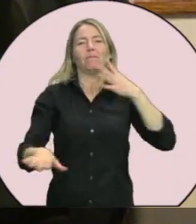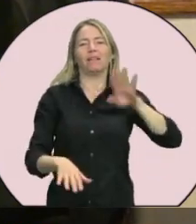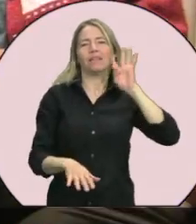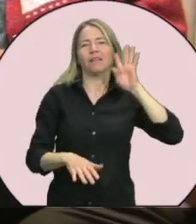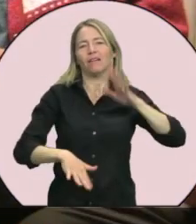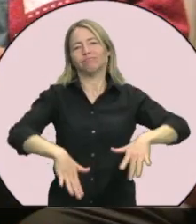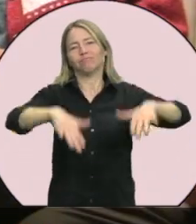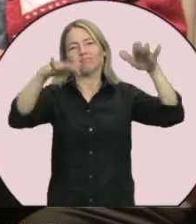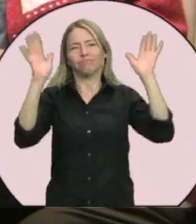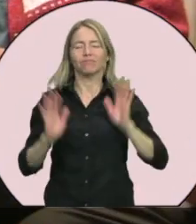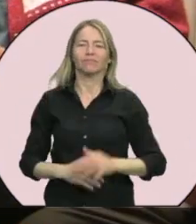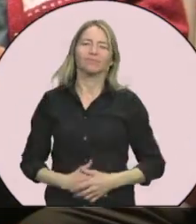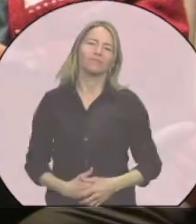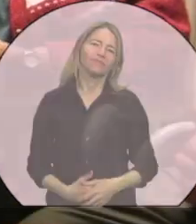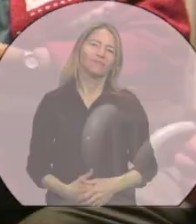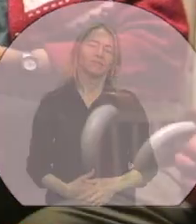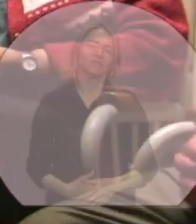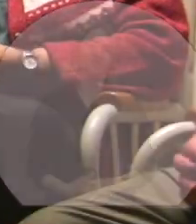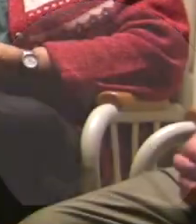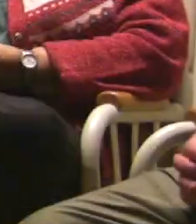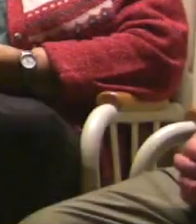Yeah.